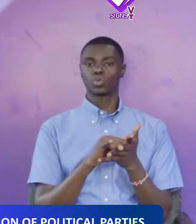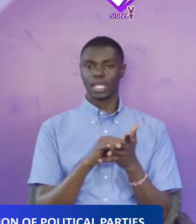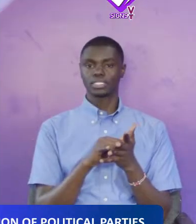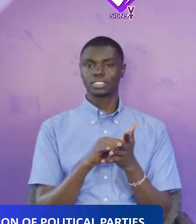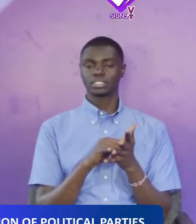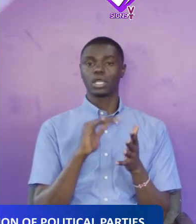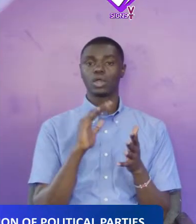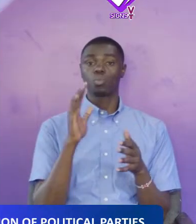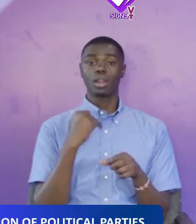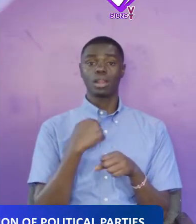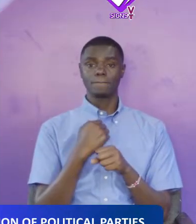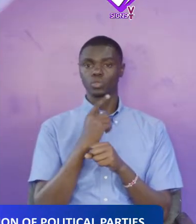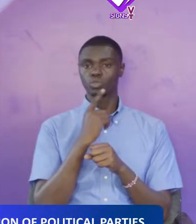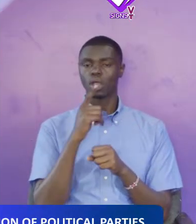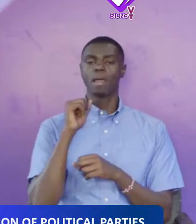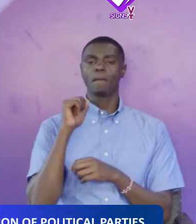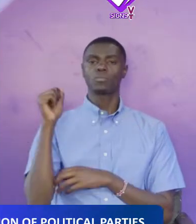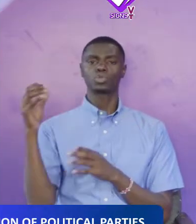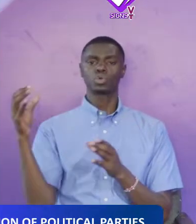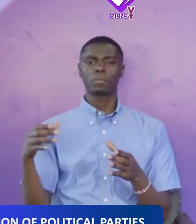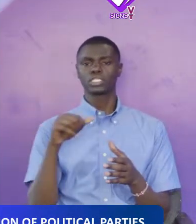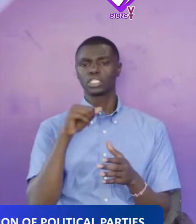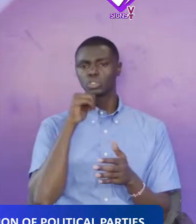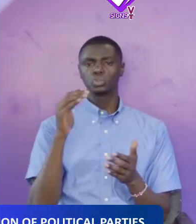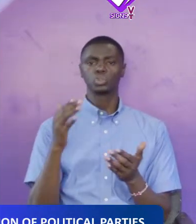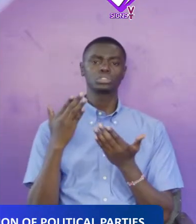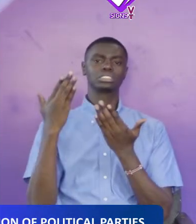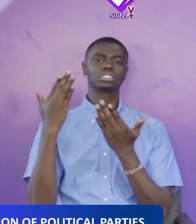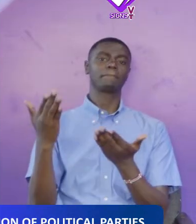that will make sure that political parties do not submit